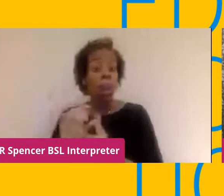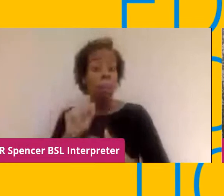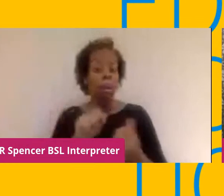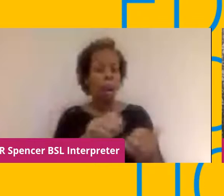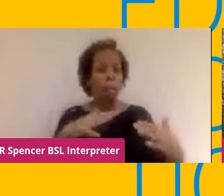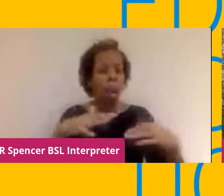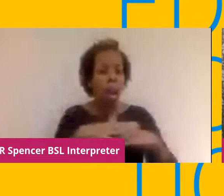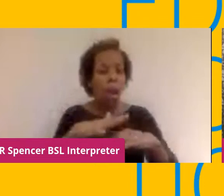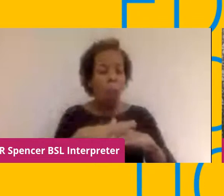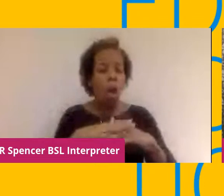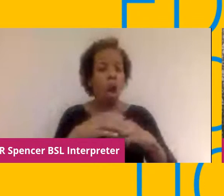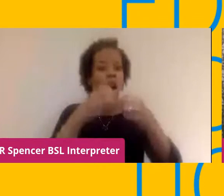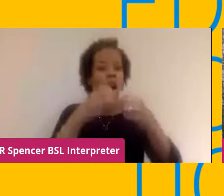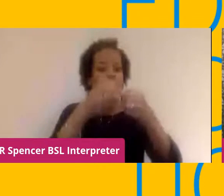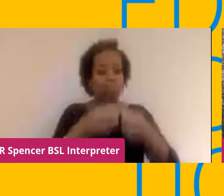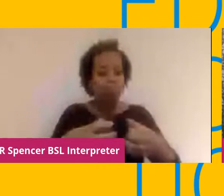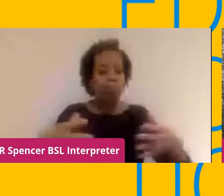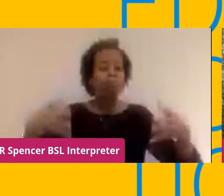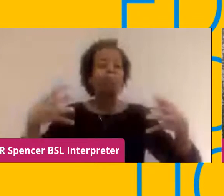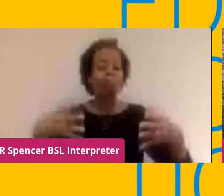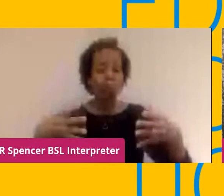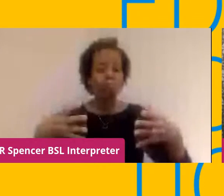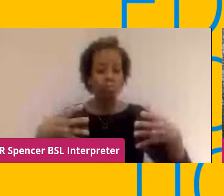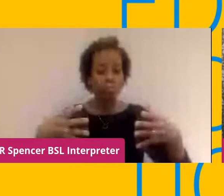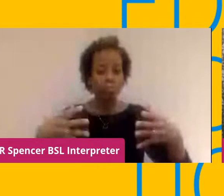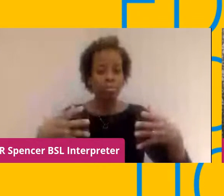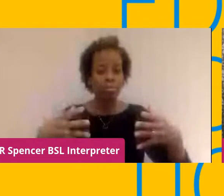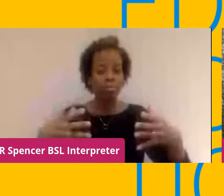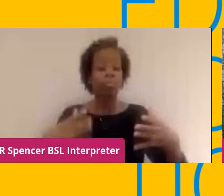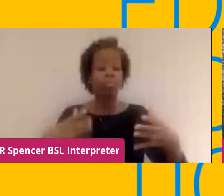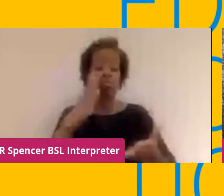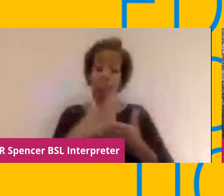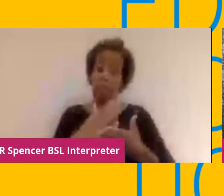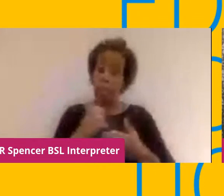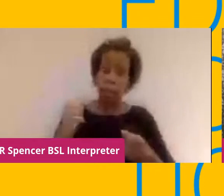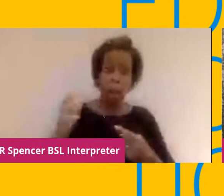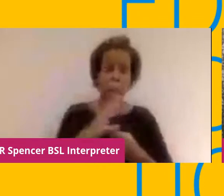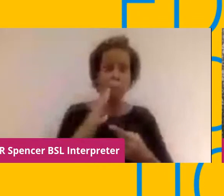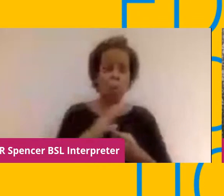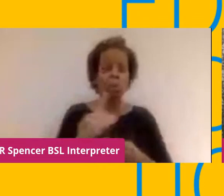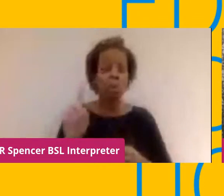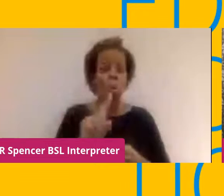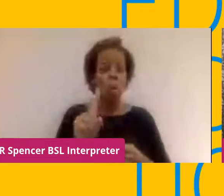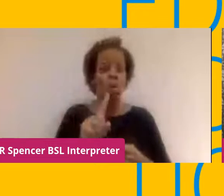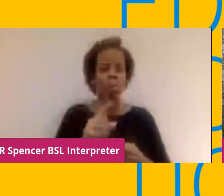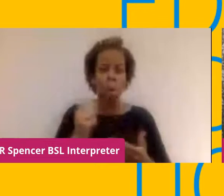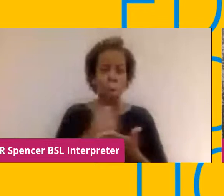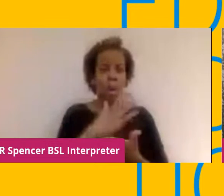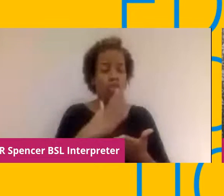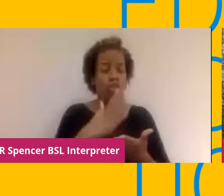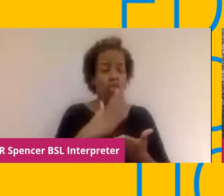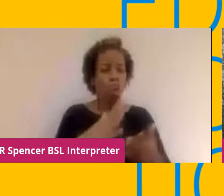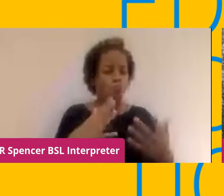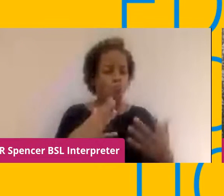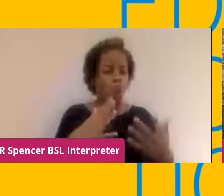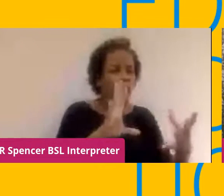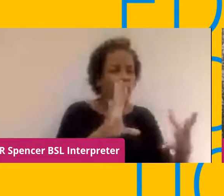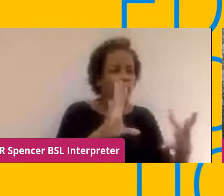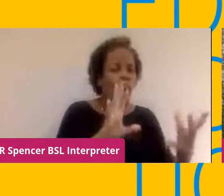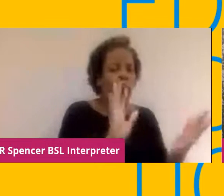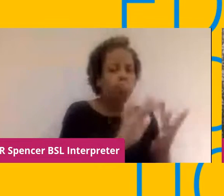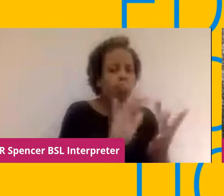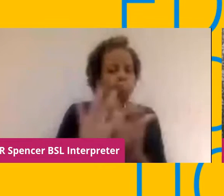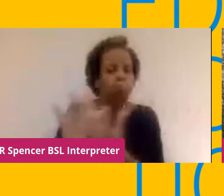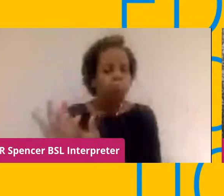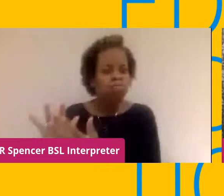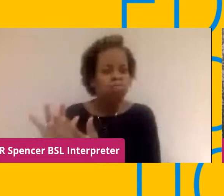that cover your academic related areas. And I think it's particularly important to make sure you do have contacts in all those different areas so that you've got a better